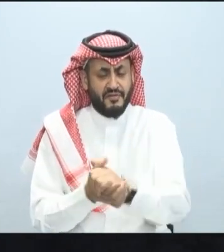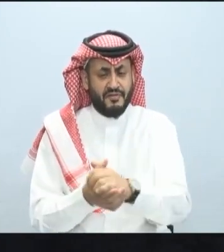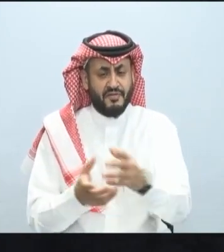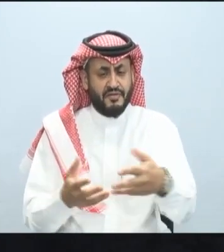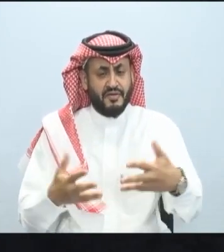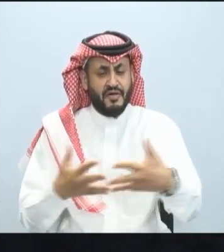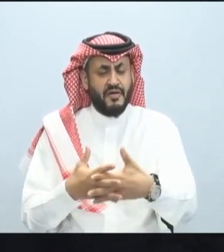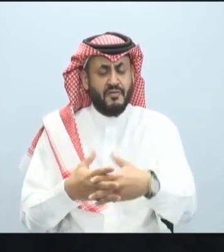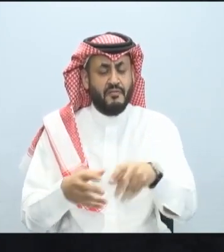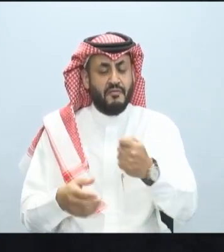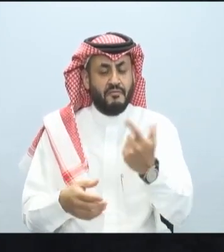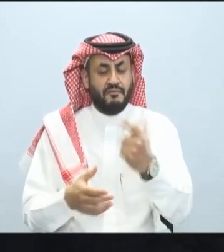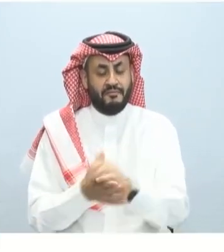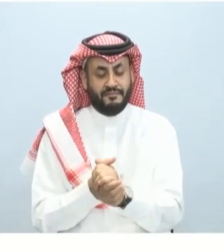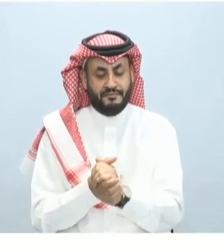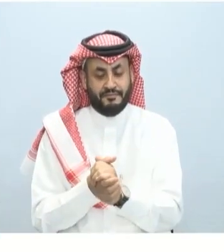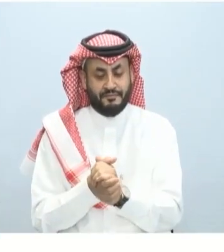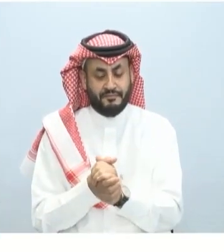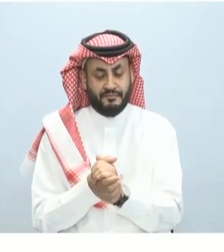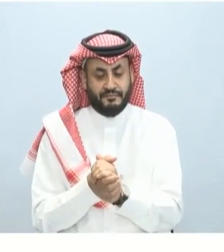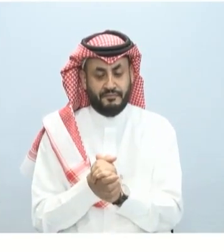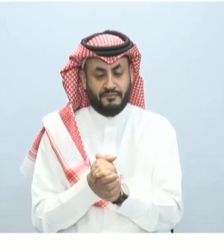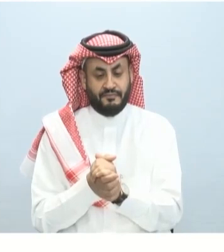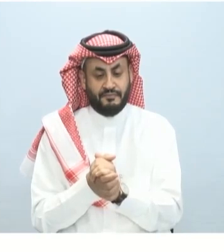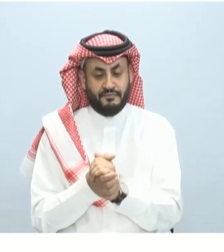that makes it so good.